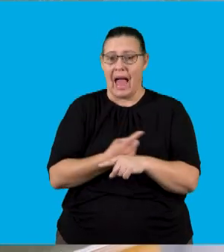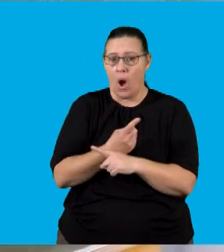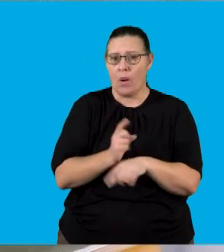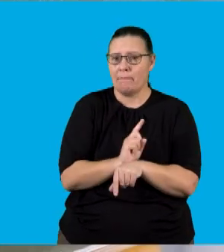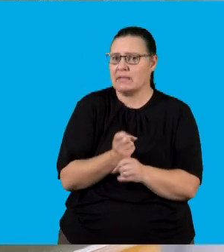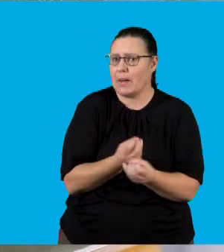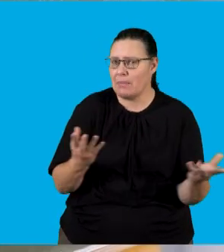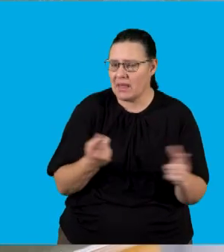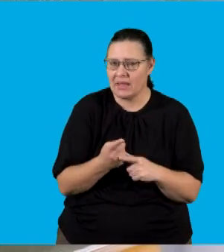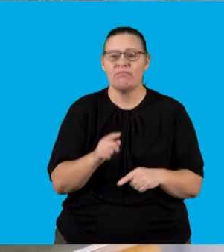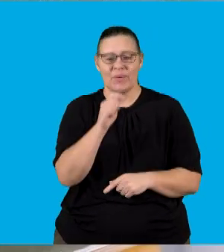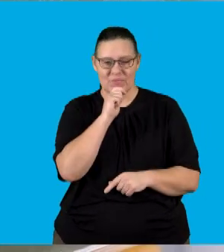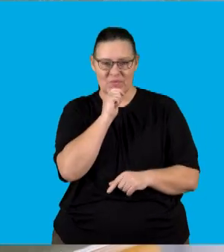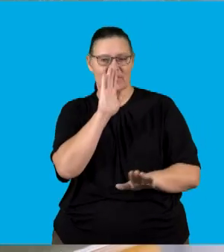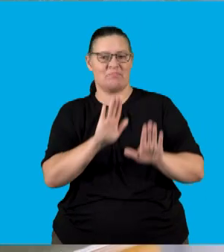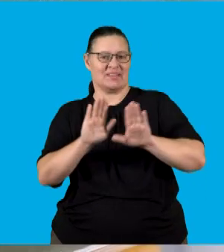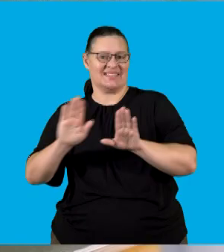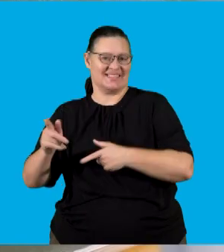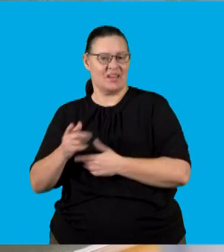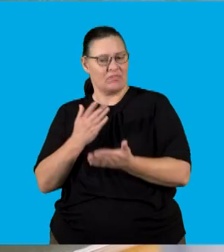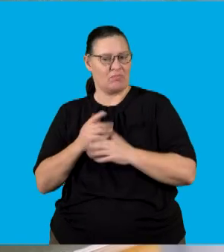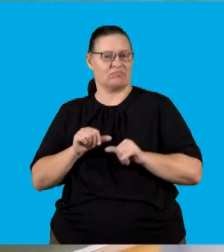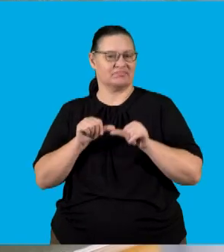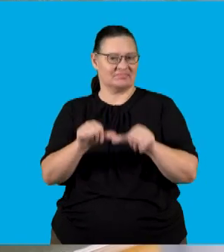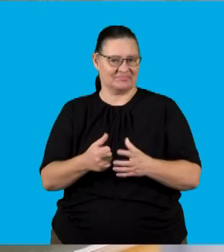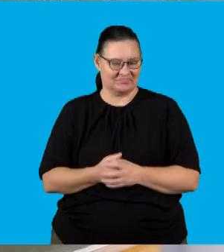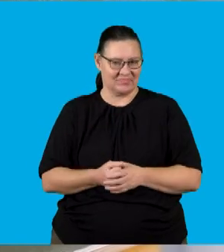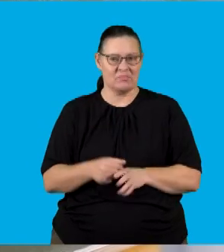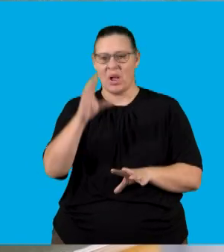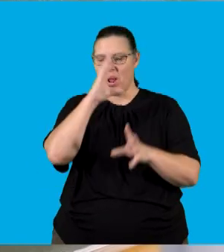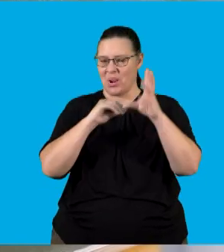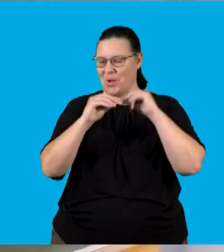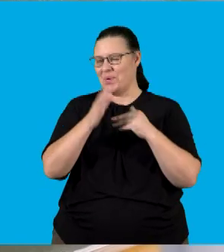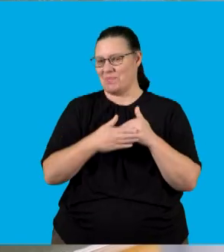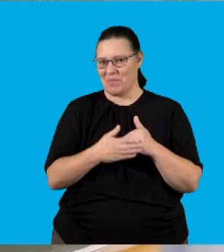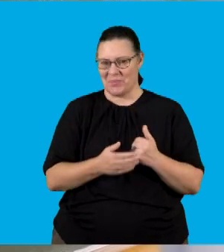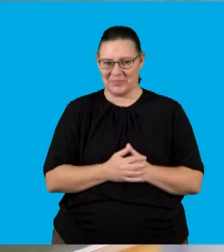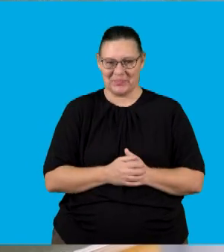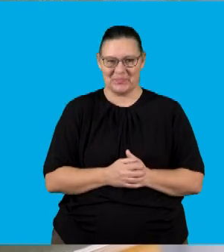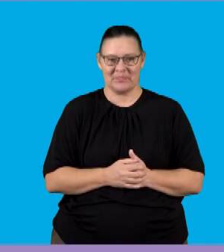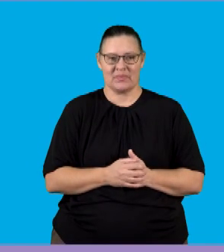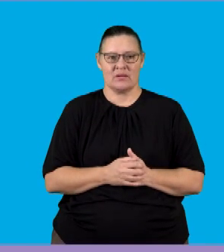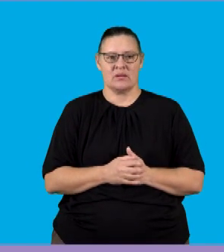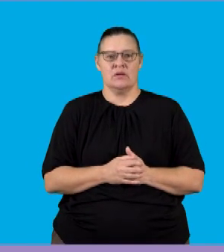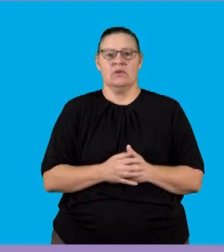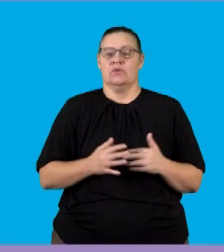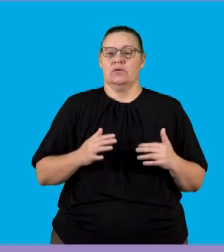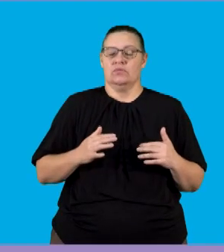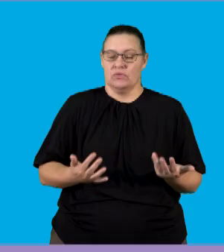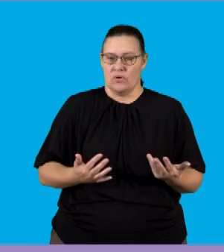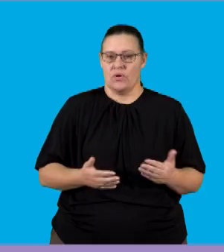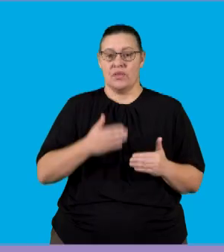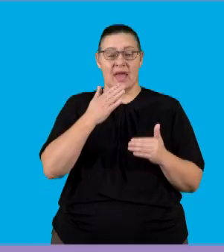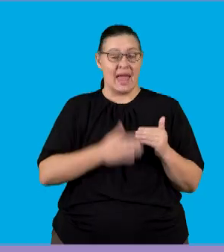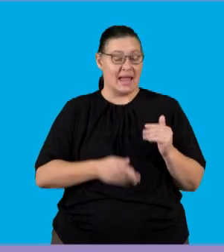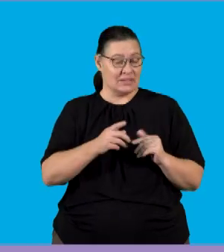hour, all these use patterns to function. Let's learn more in our lesson. So